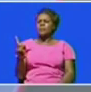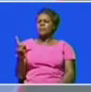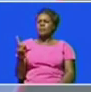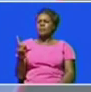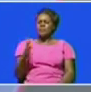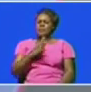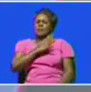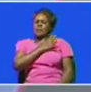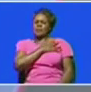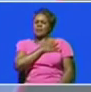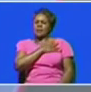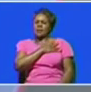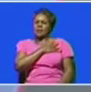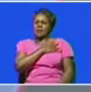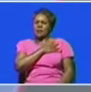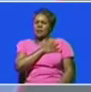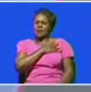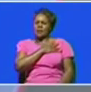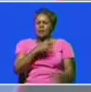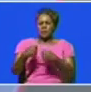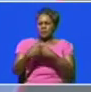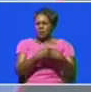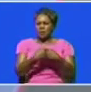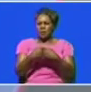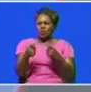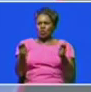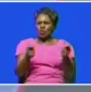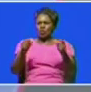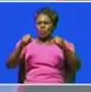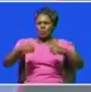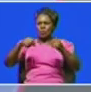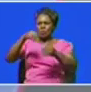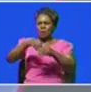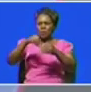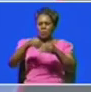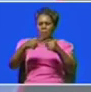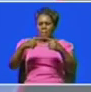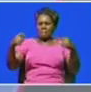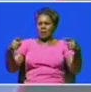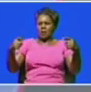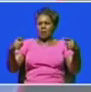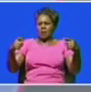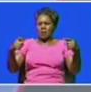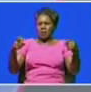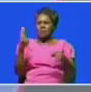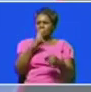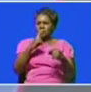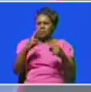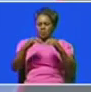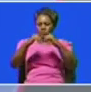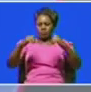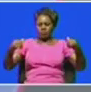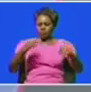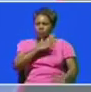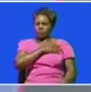The National Super Alliance, NASA, is grappling with the challenge of taming a possible internal rebellion that threatens to split the coalition,